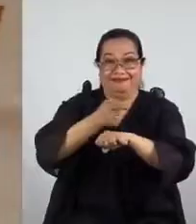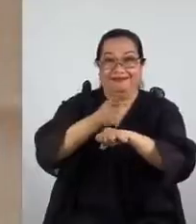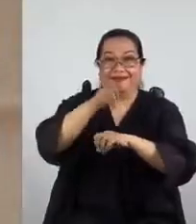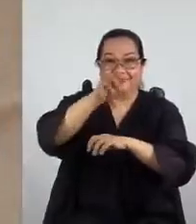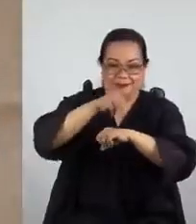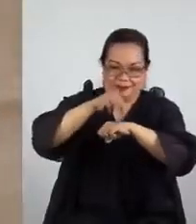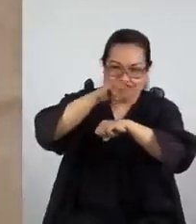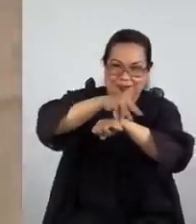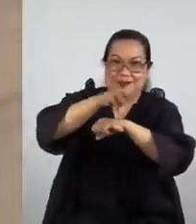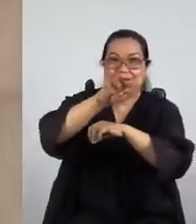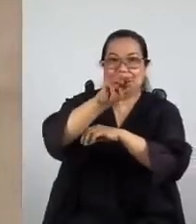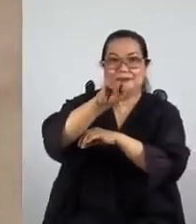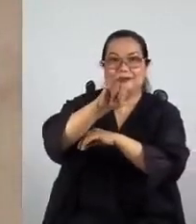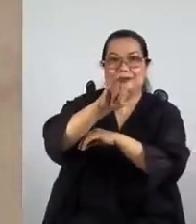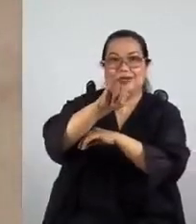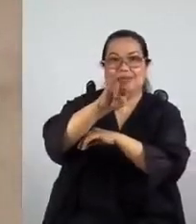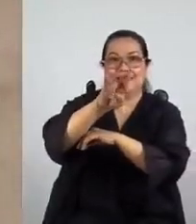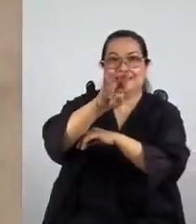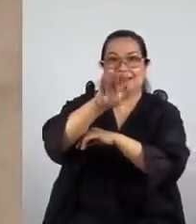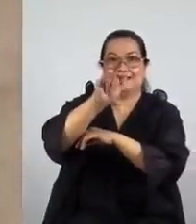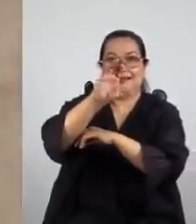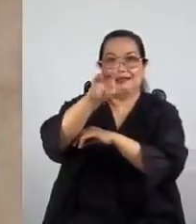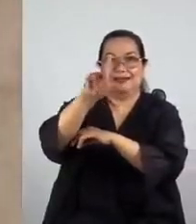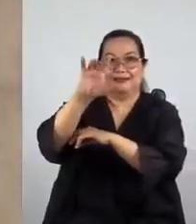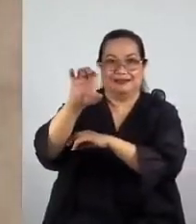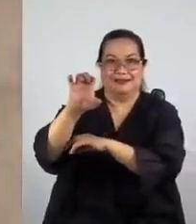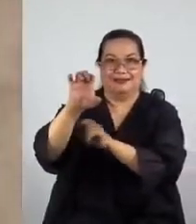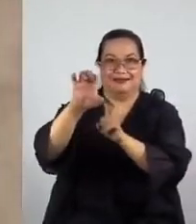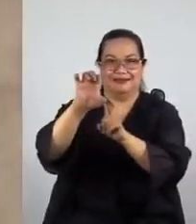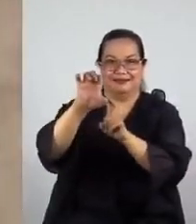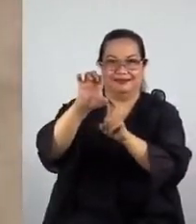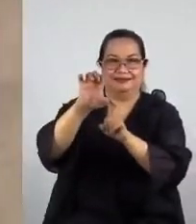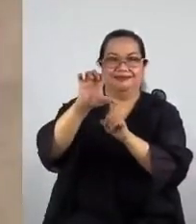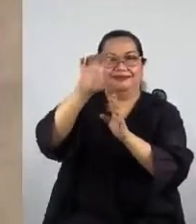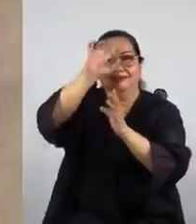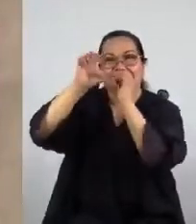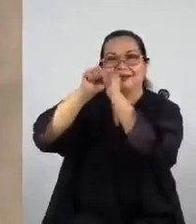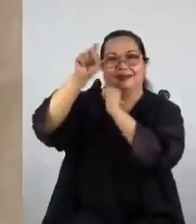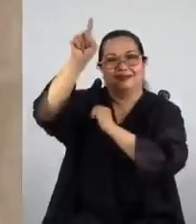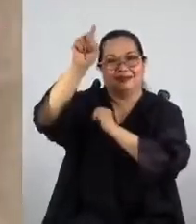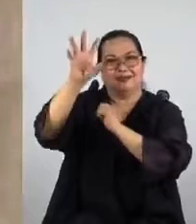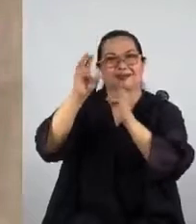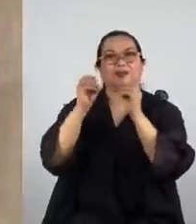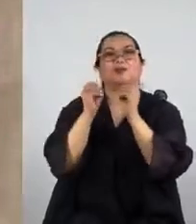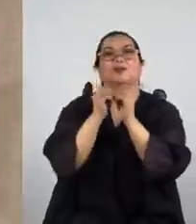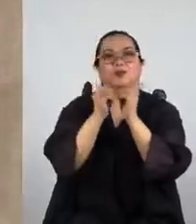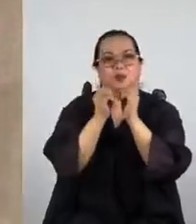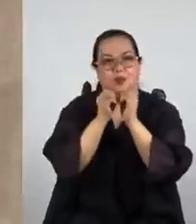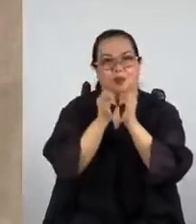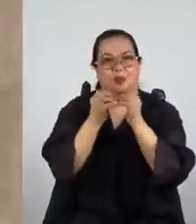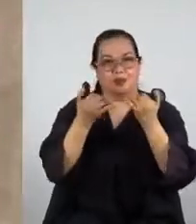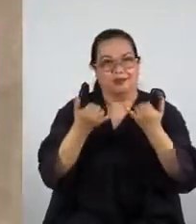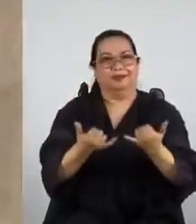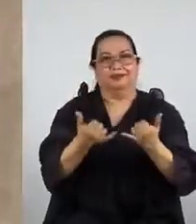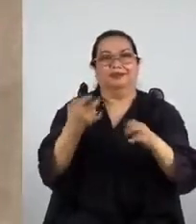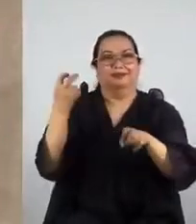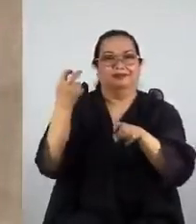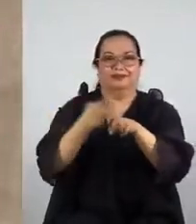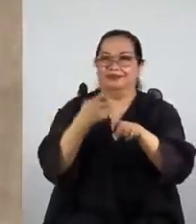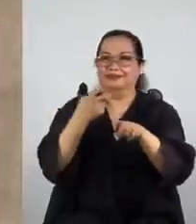Let Him change you. Let Him make you trust Him even more in these very hard